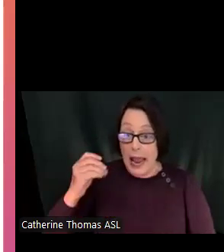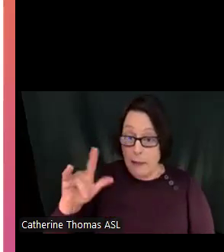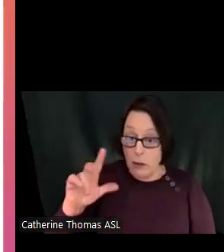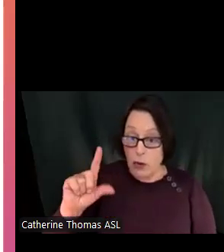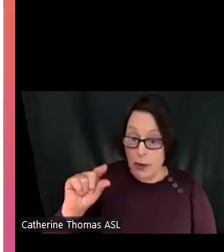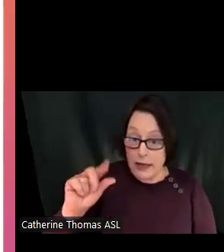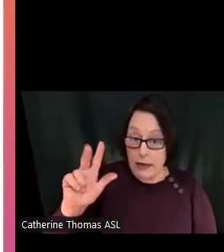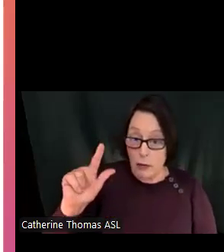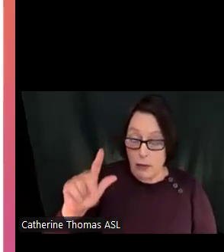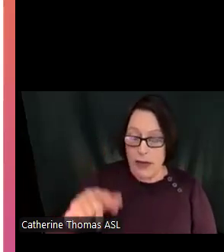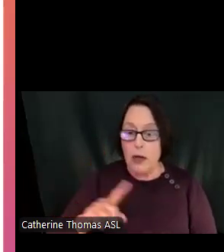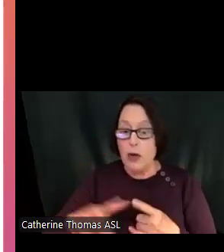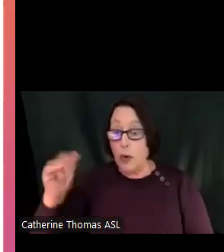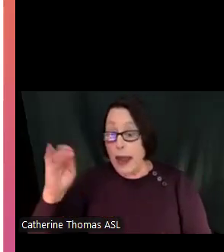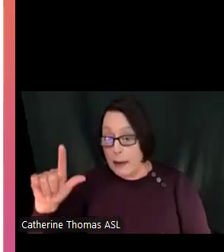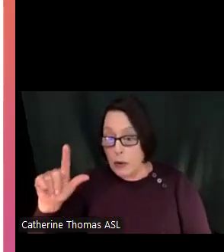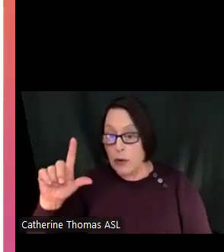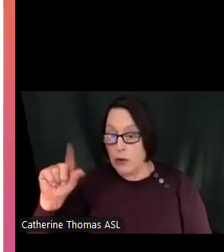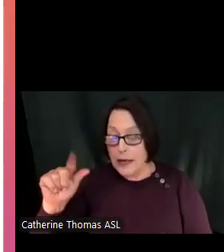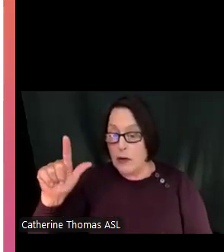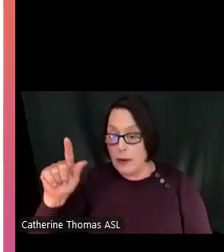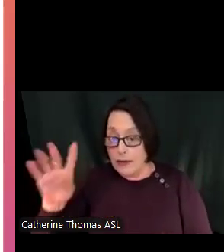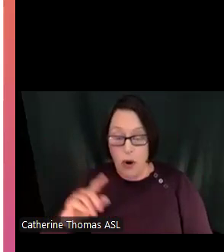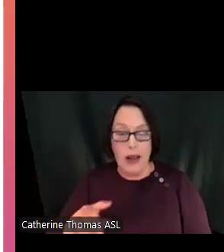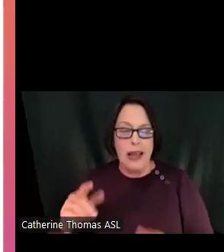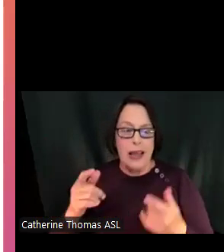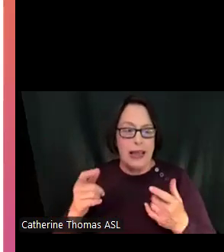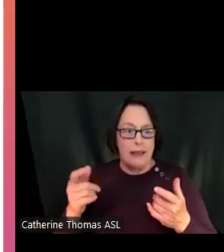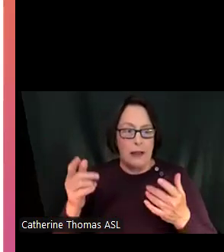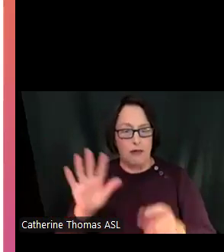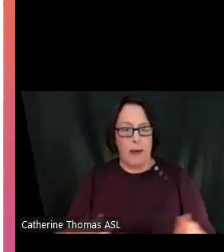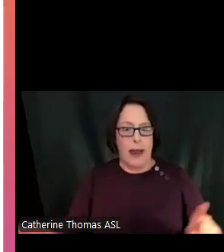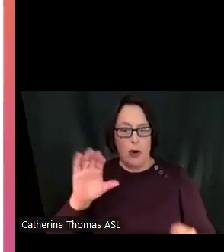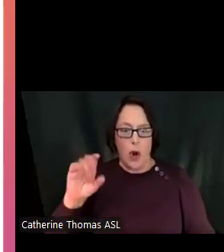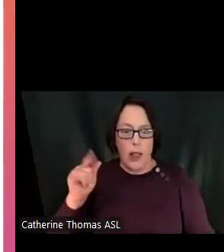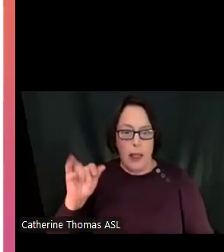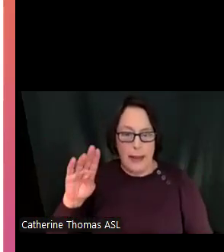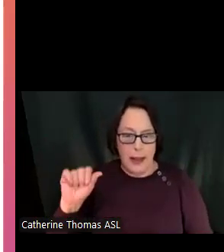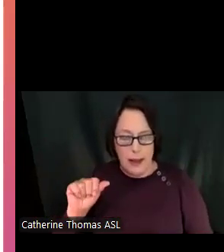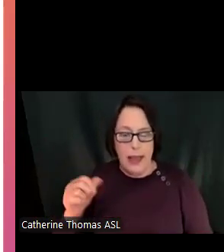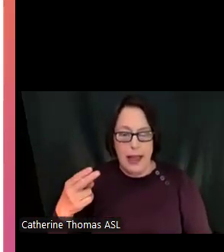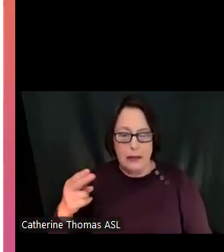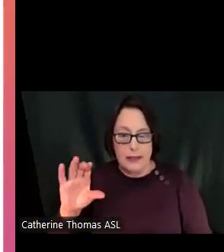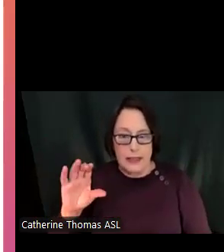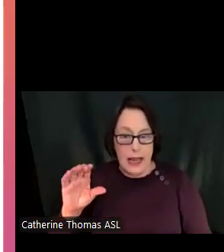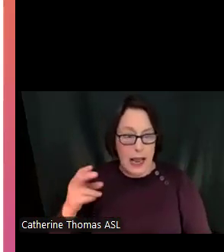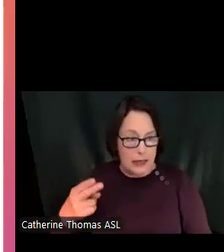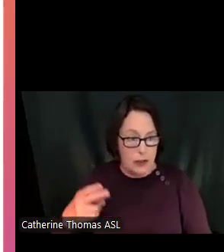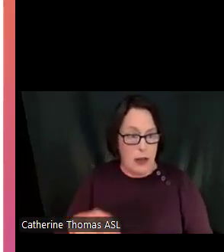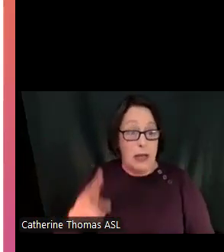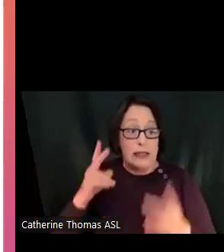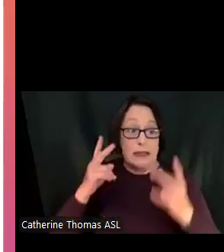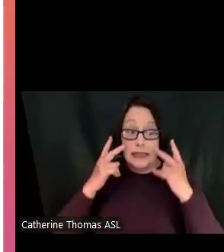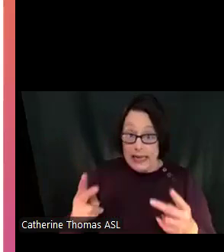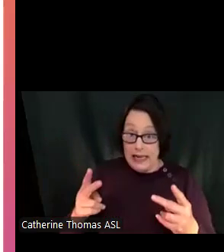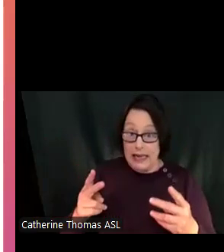to April 2024 in the Greater Columbia ACH. We will look at what the fulfillment rate is for that